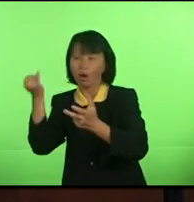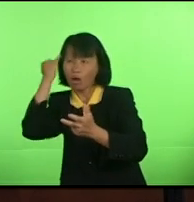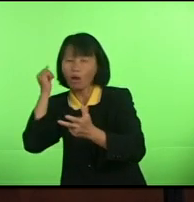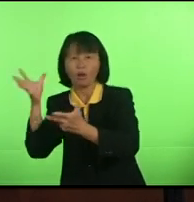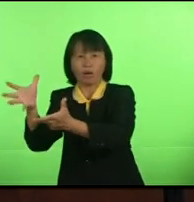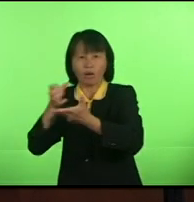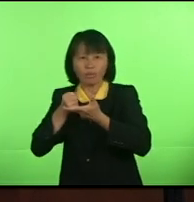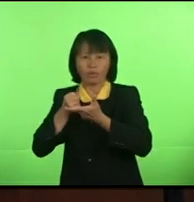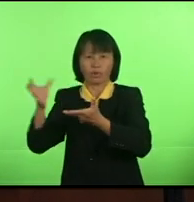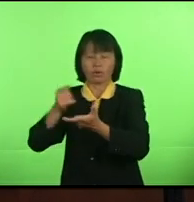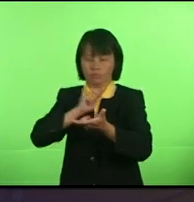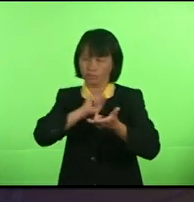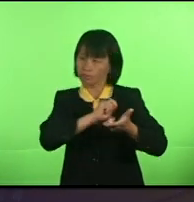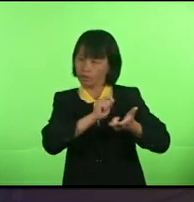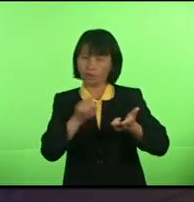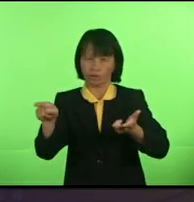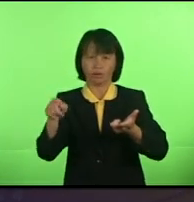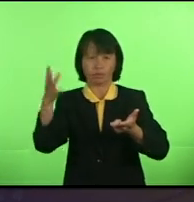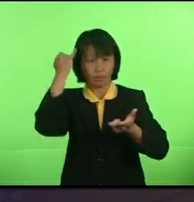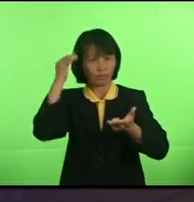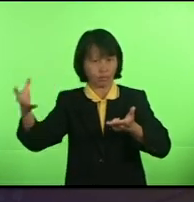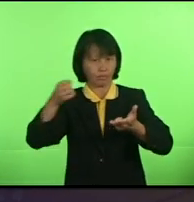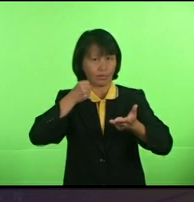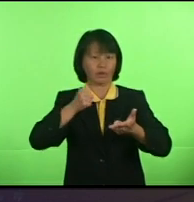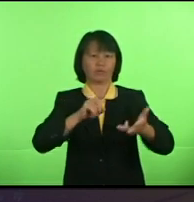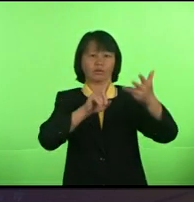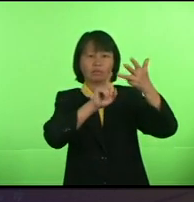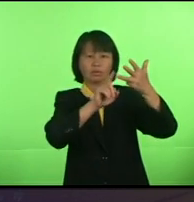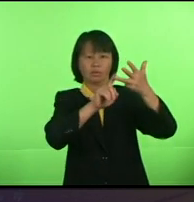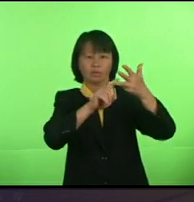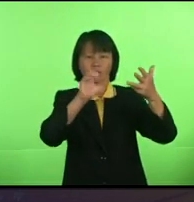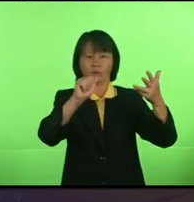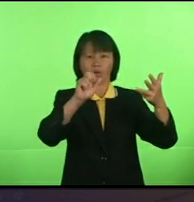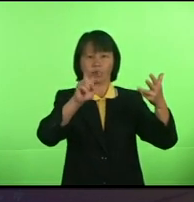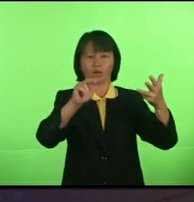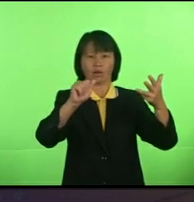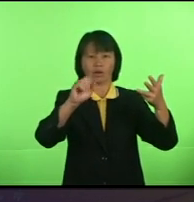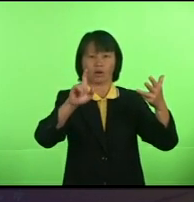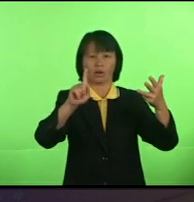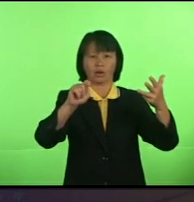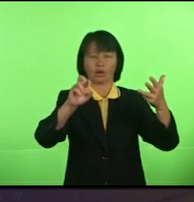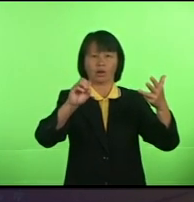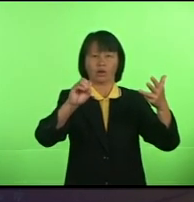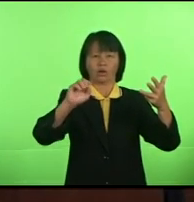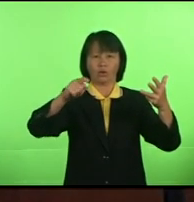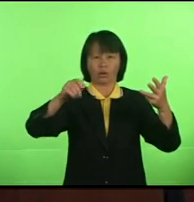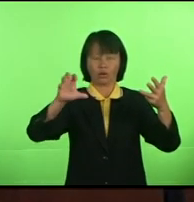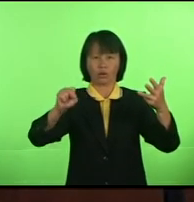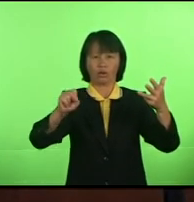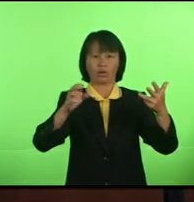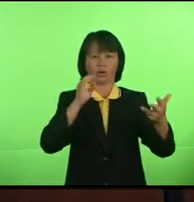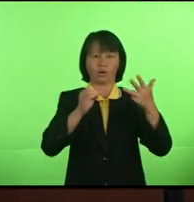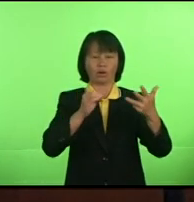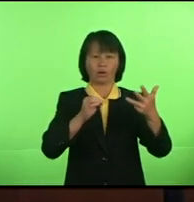of your writing only. The next one, anecdotes. What are those? So, those are short accounts